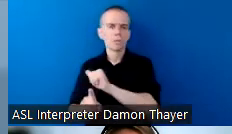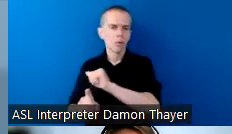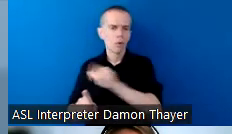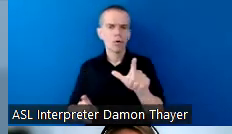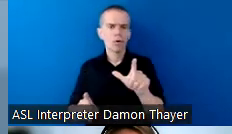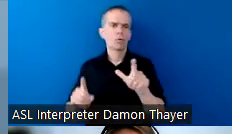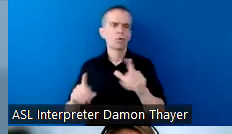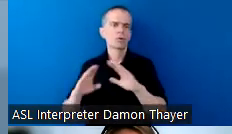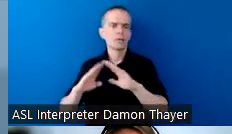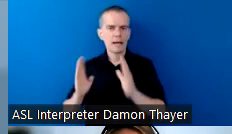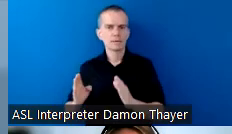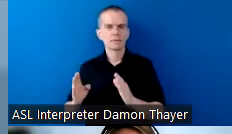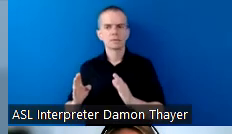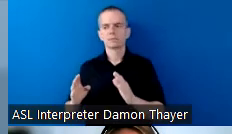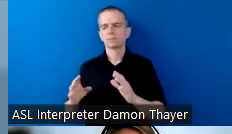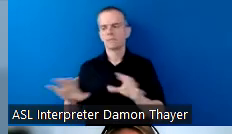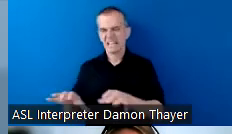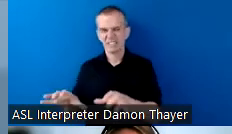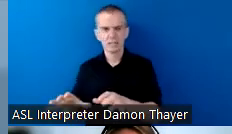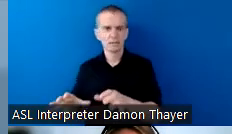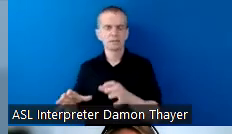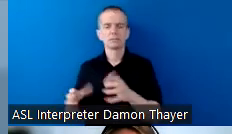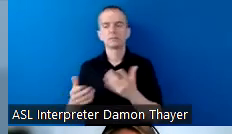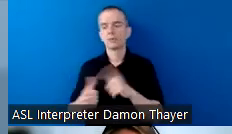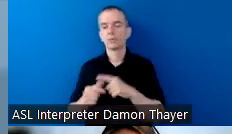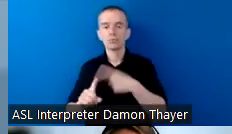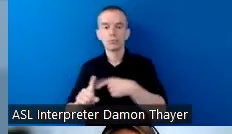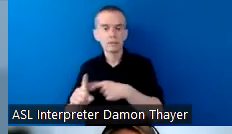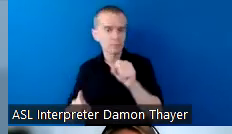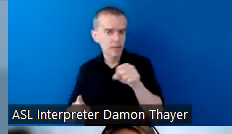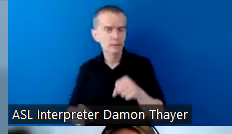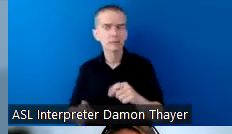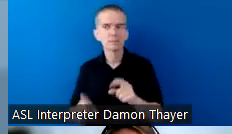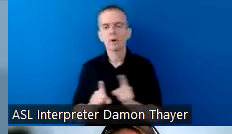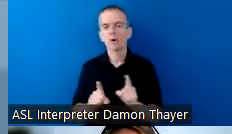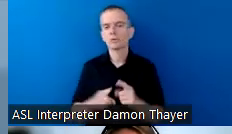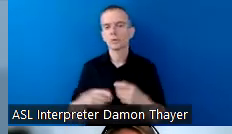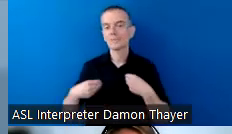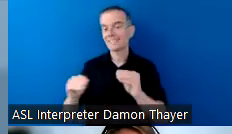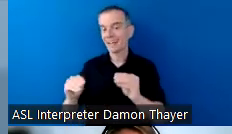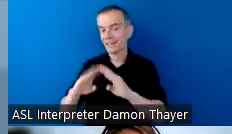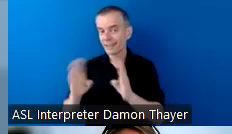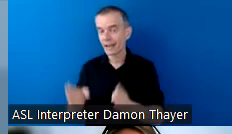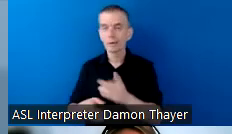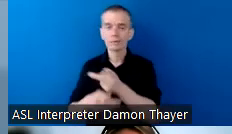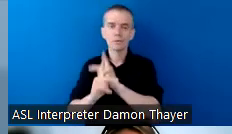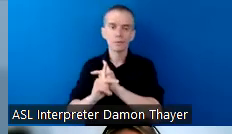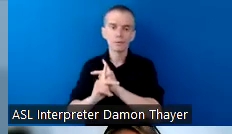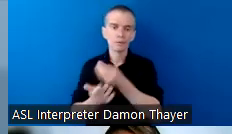housing-related transactions. So that includes renting. It also includes the sale or financing